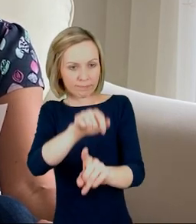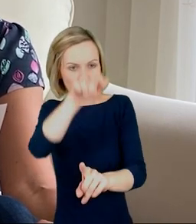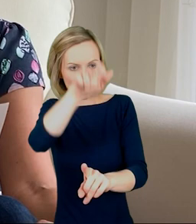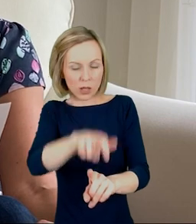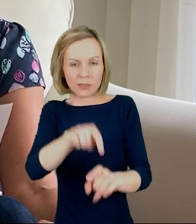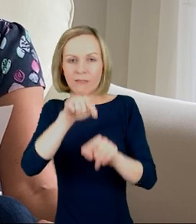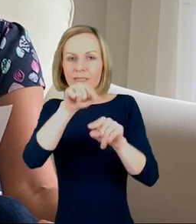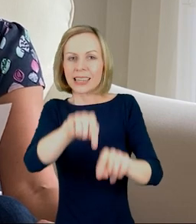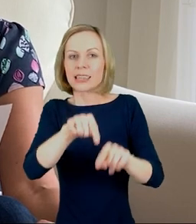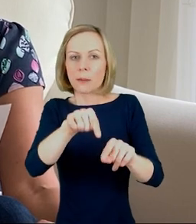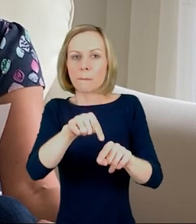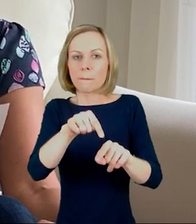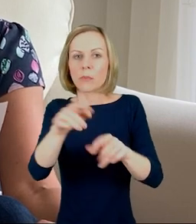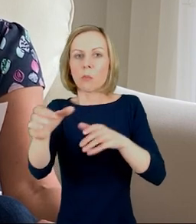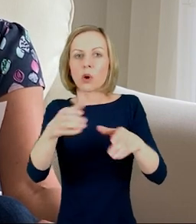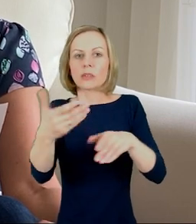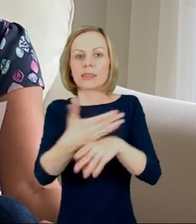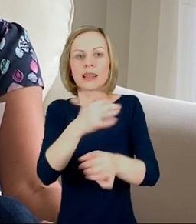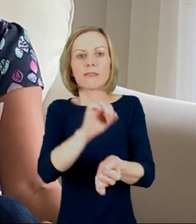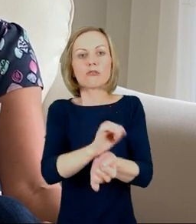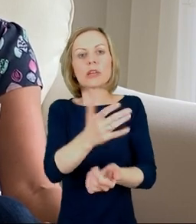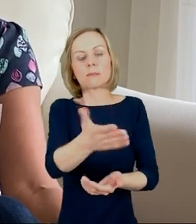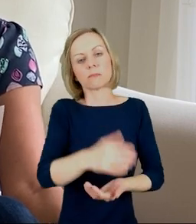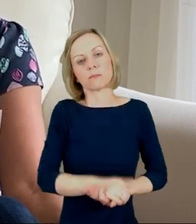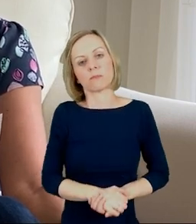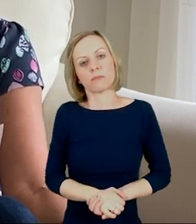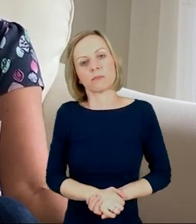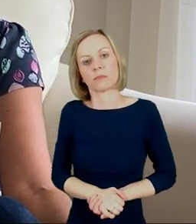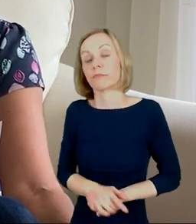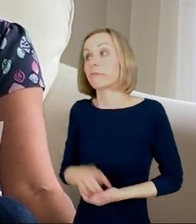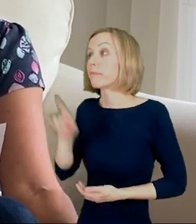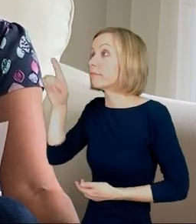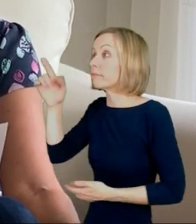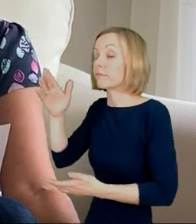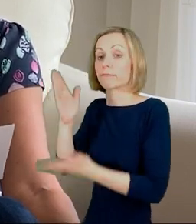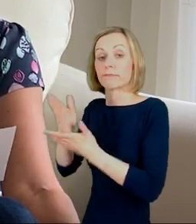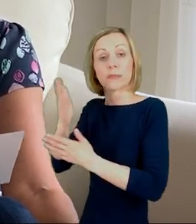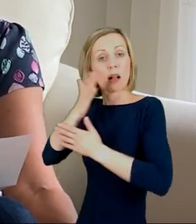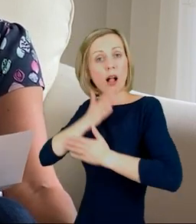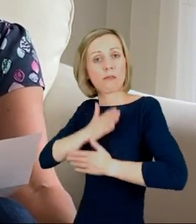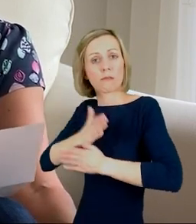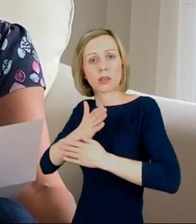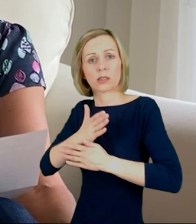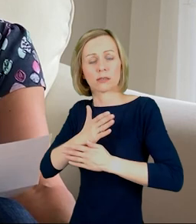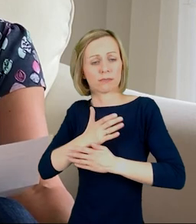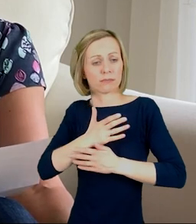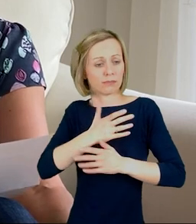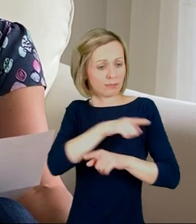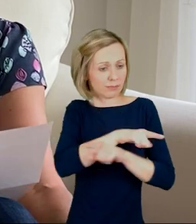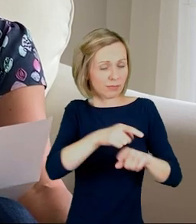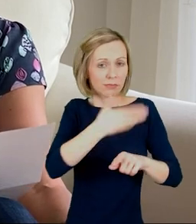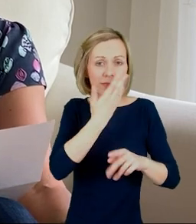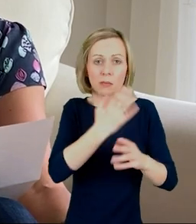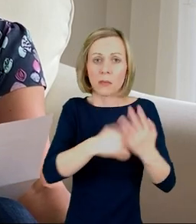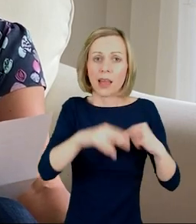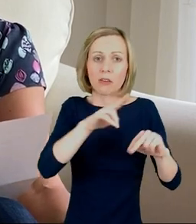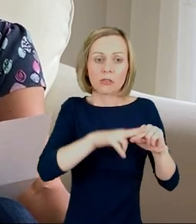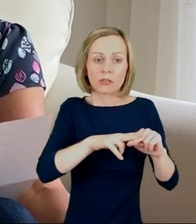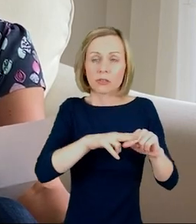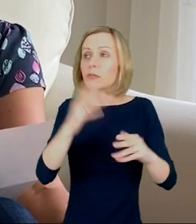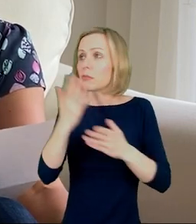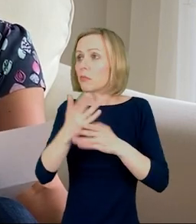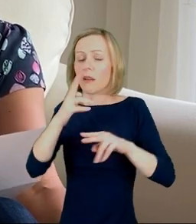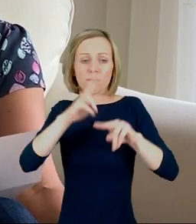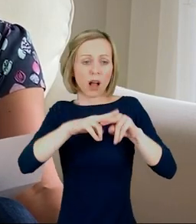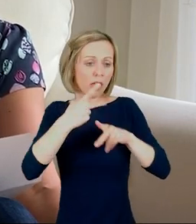slavery. Amen. Amen. God of all comfort, Father to the fatherless, we pray for victims